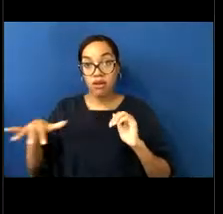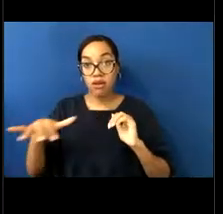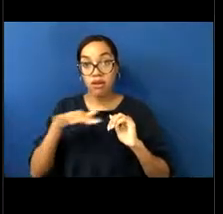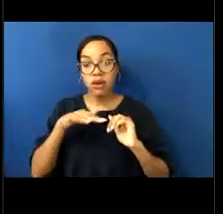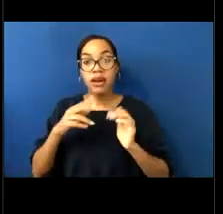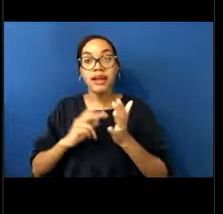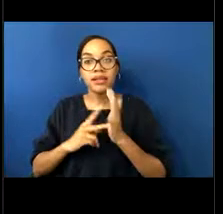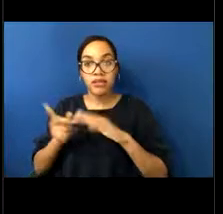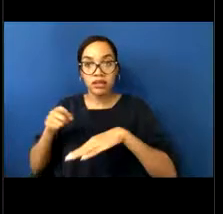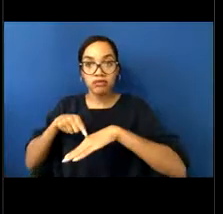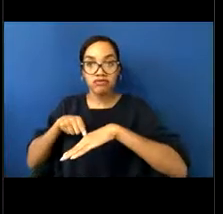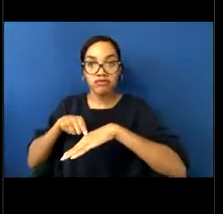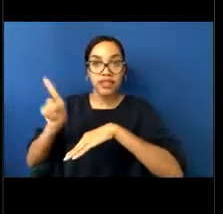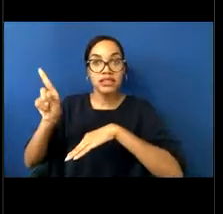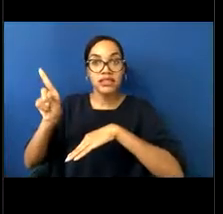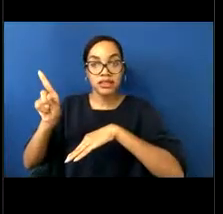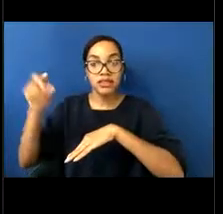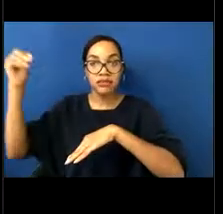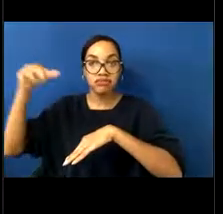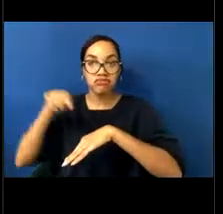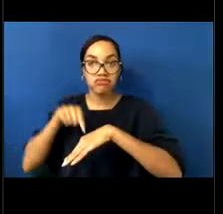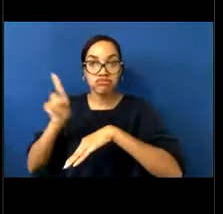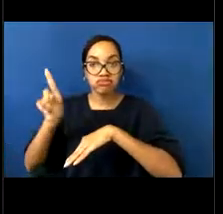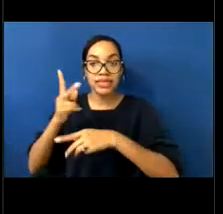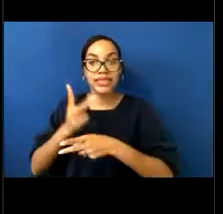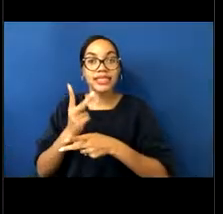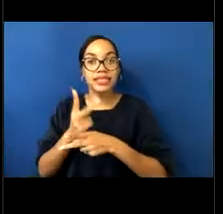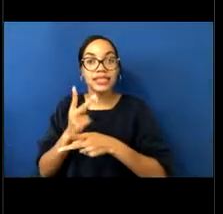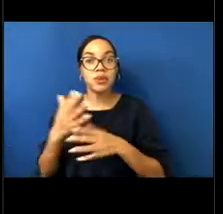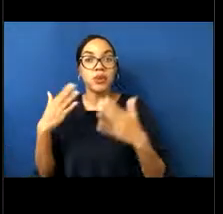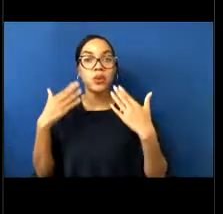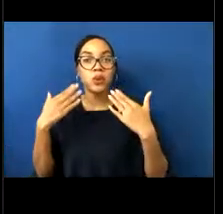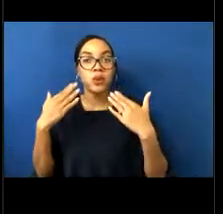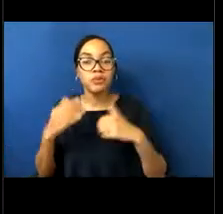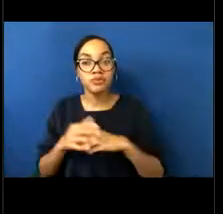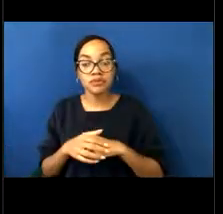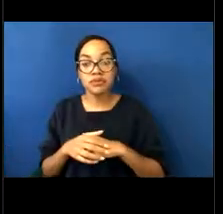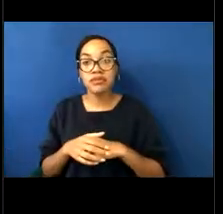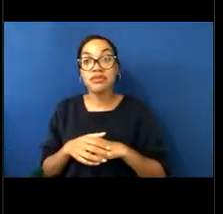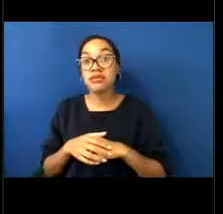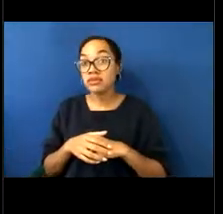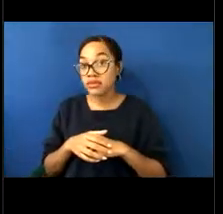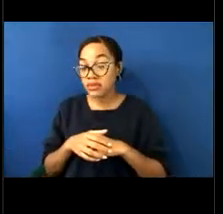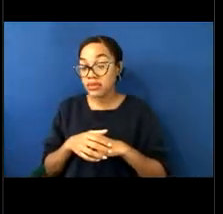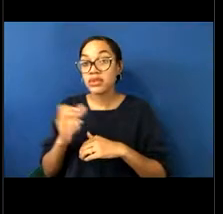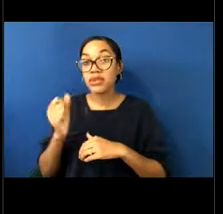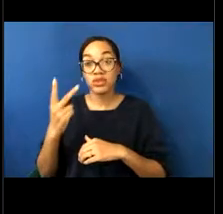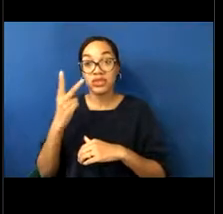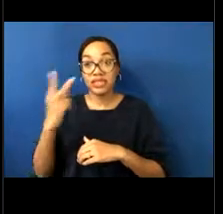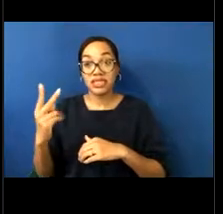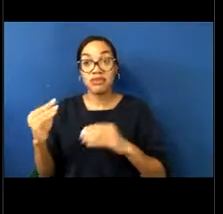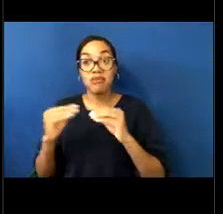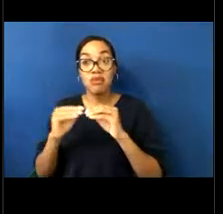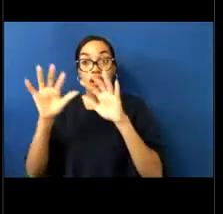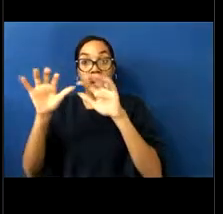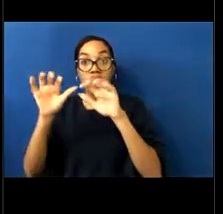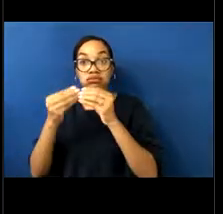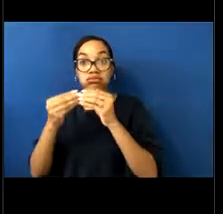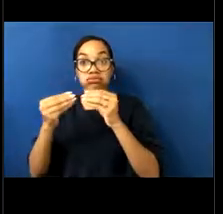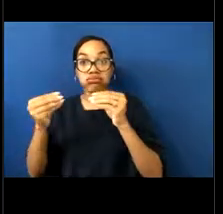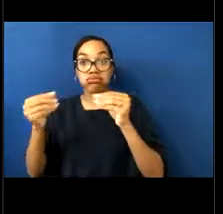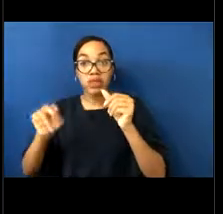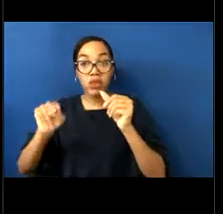and keeps things cooler. And because there's been more ice melt in the Arctic, that's why things have warmed more so in the North relative to the South. And so you might ask why